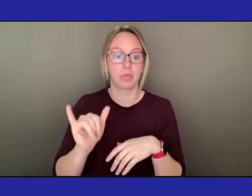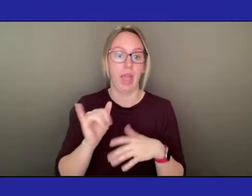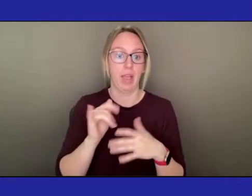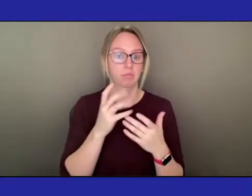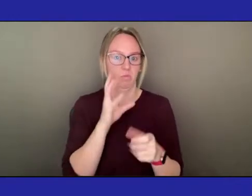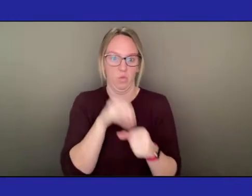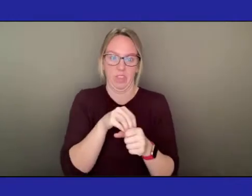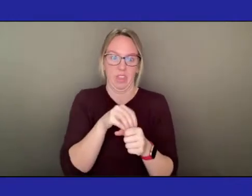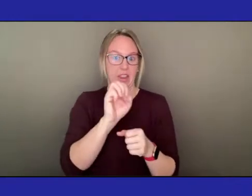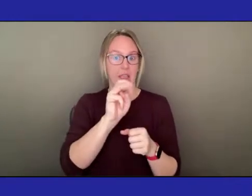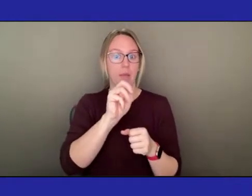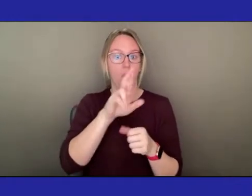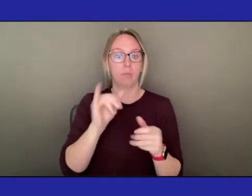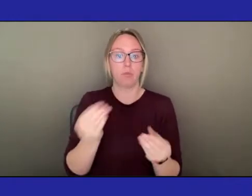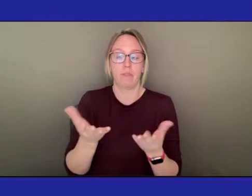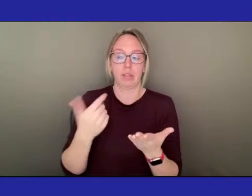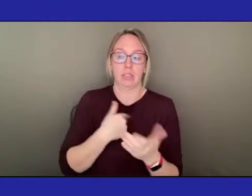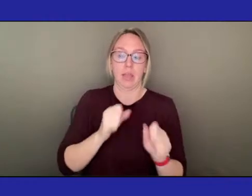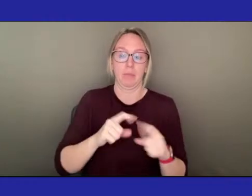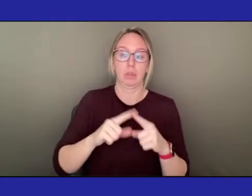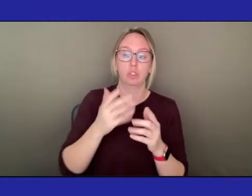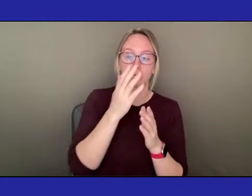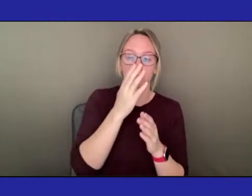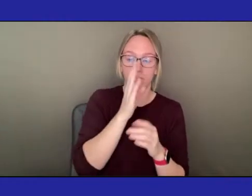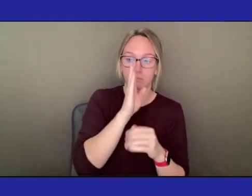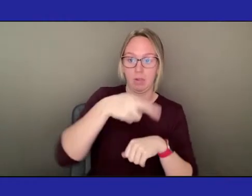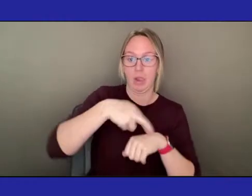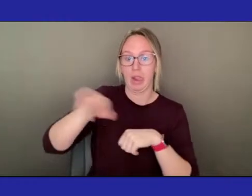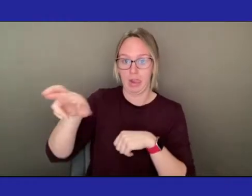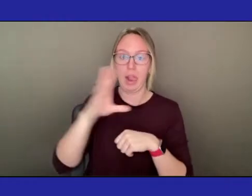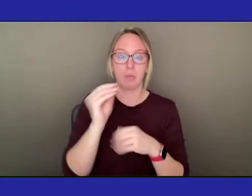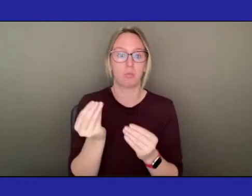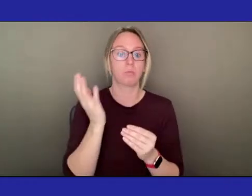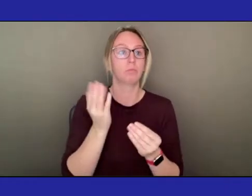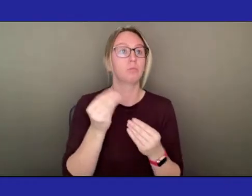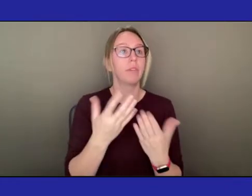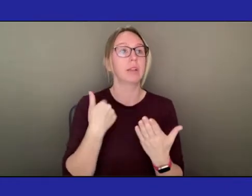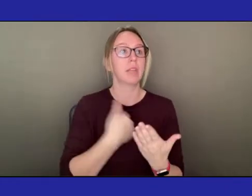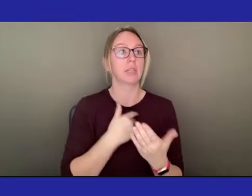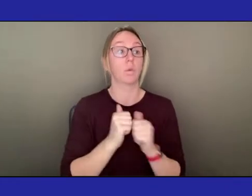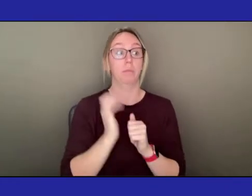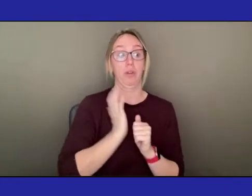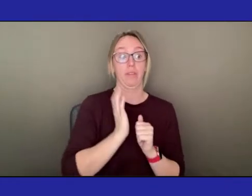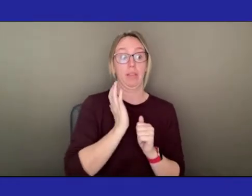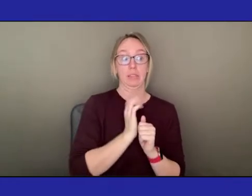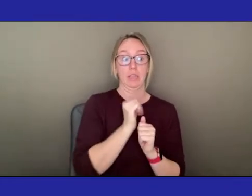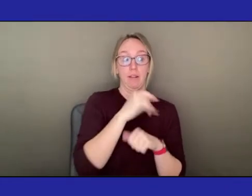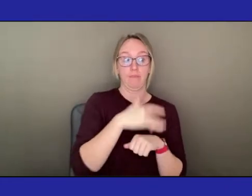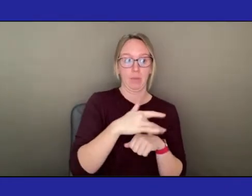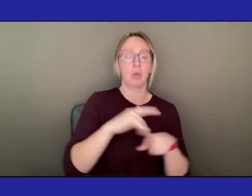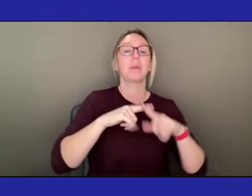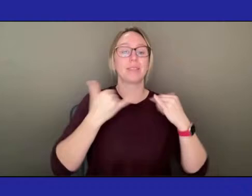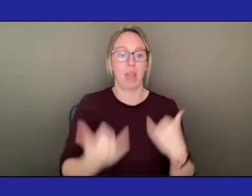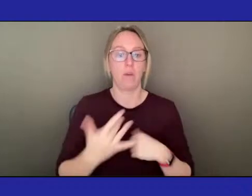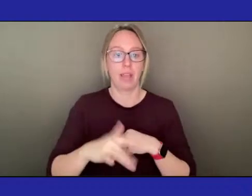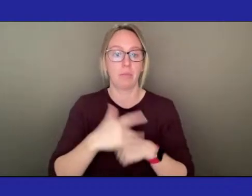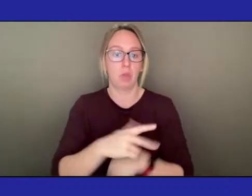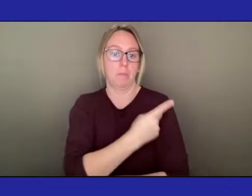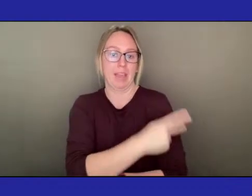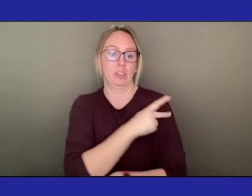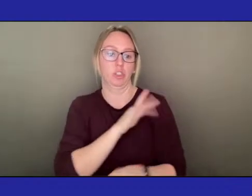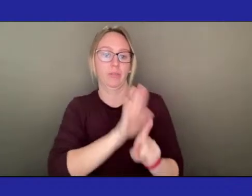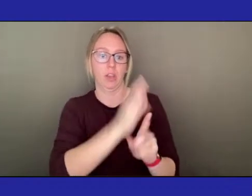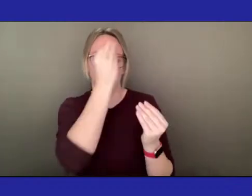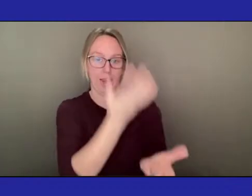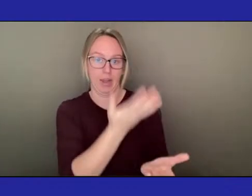us in population health with previously unavailable patient-level data. As mentioned, while we now have a sense of the financial return to